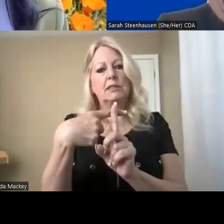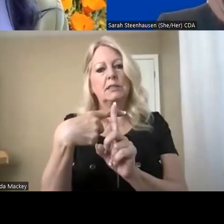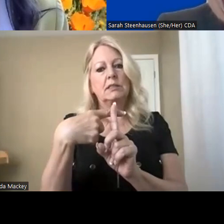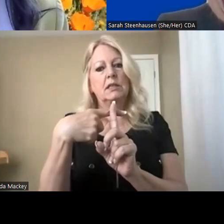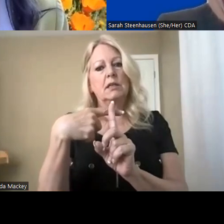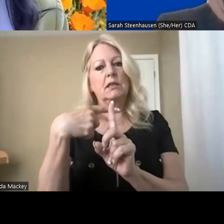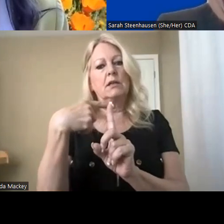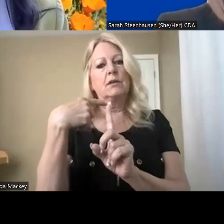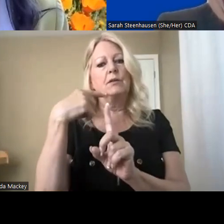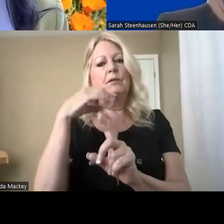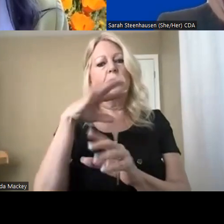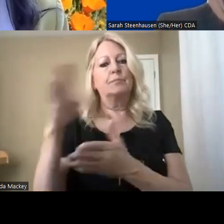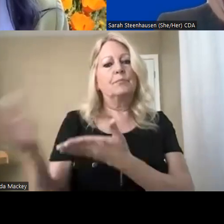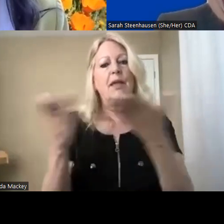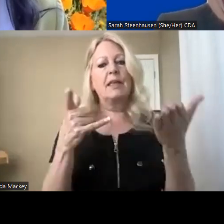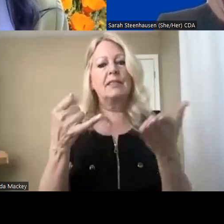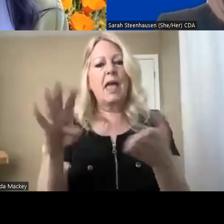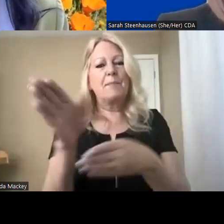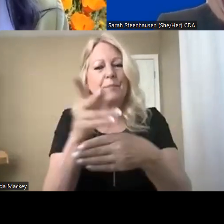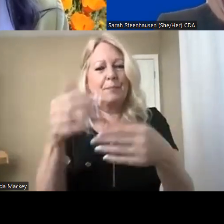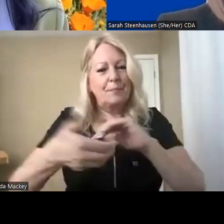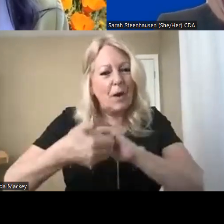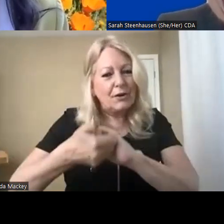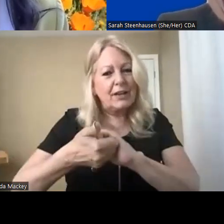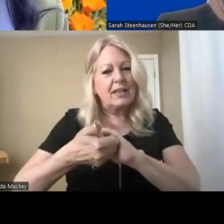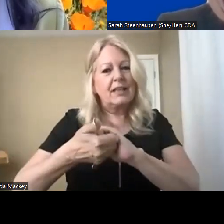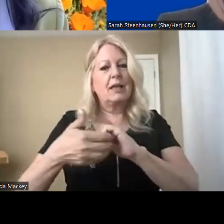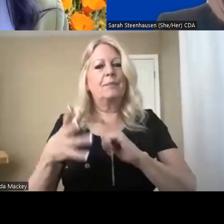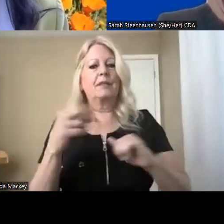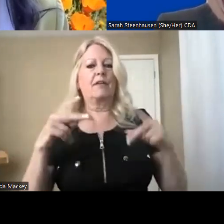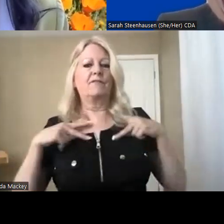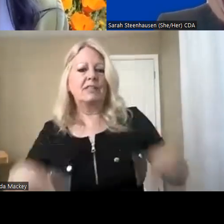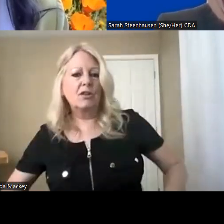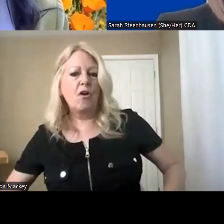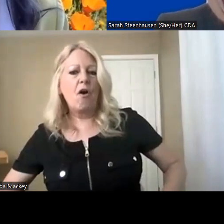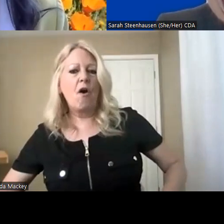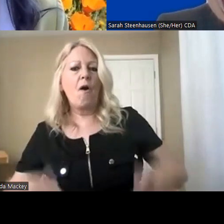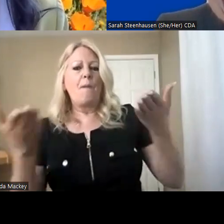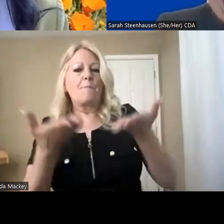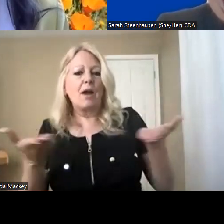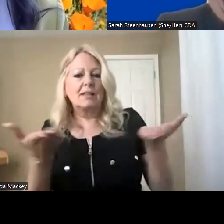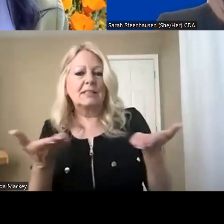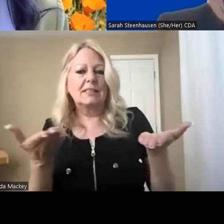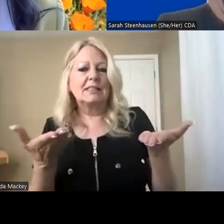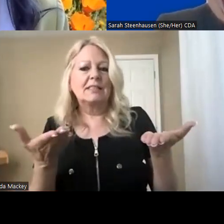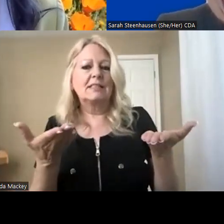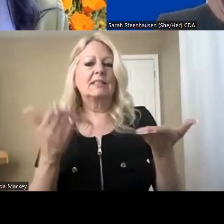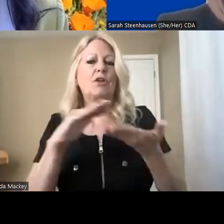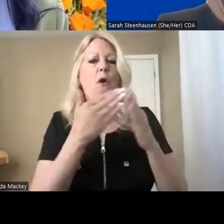because the passport of their presence, but also their bodies and their shared identity with those communities will be really